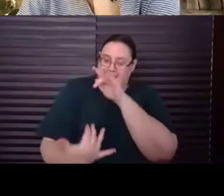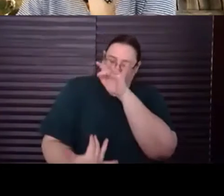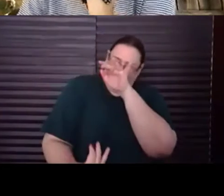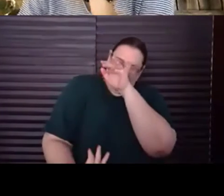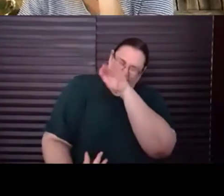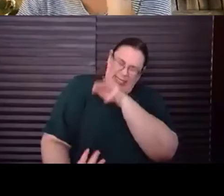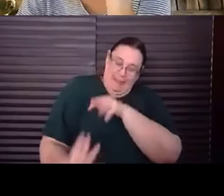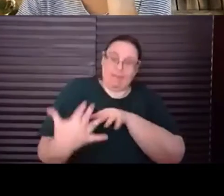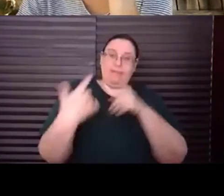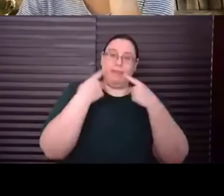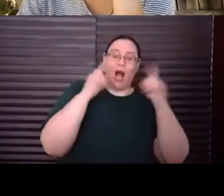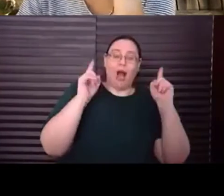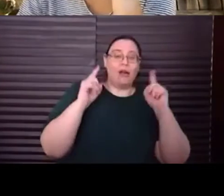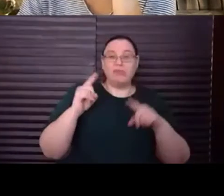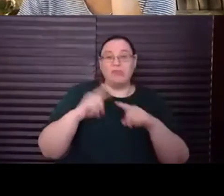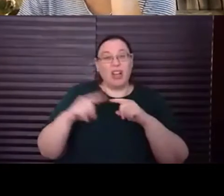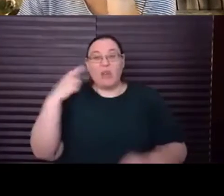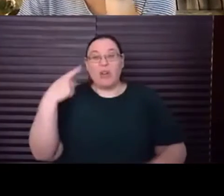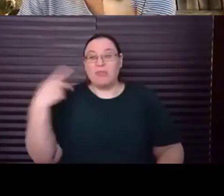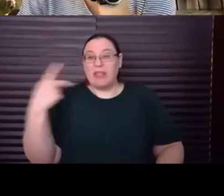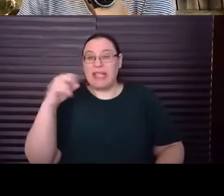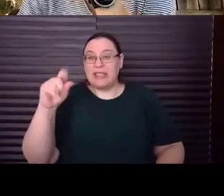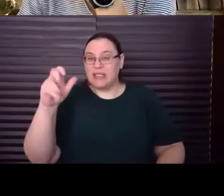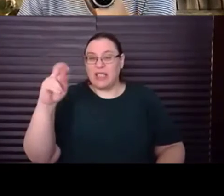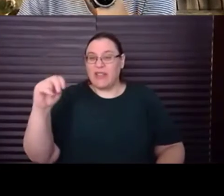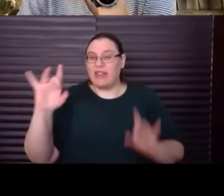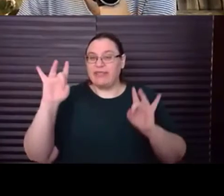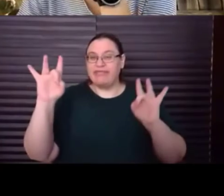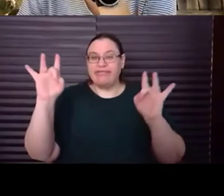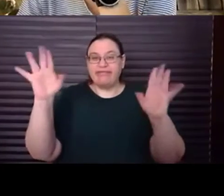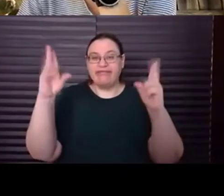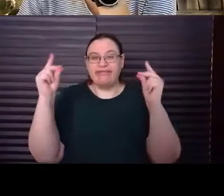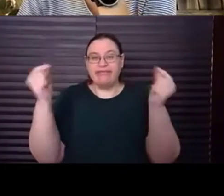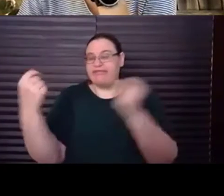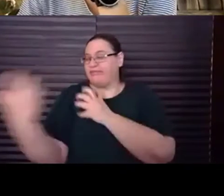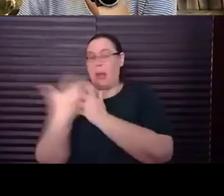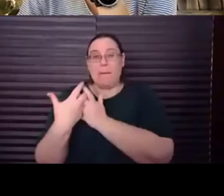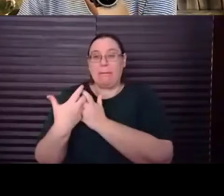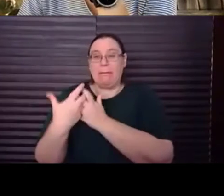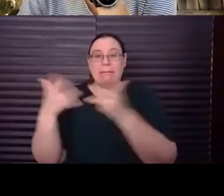and I, it just kind of worked, everything just kind of bonded together, and